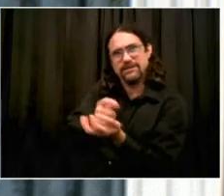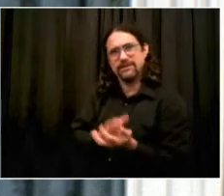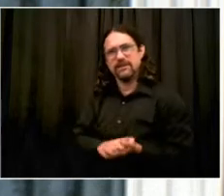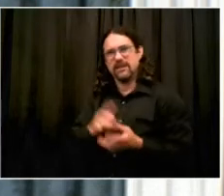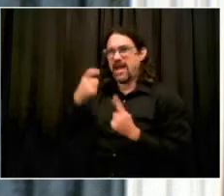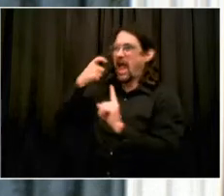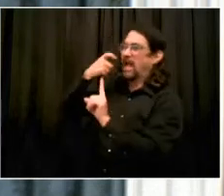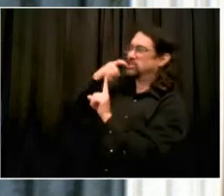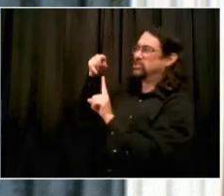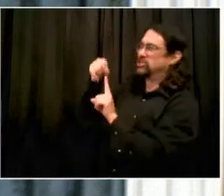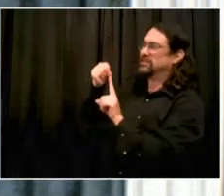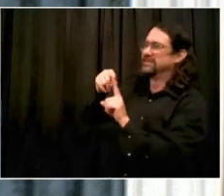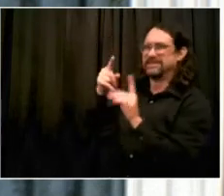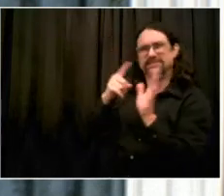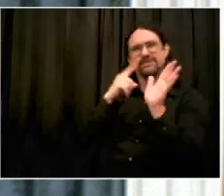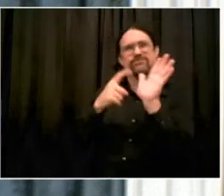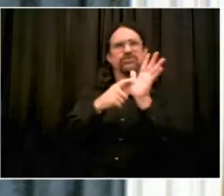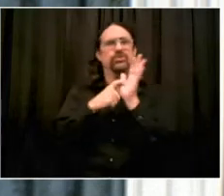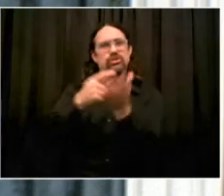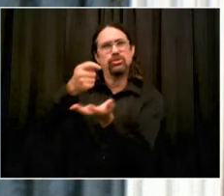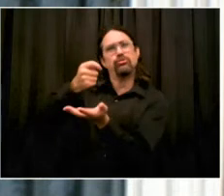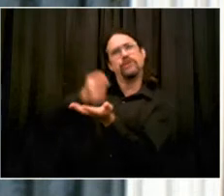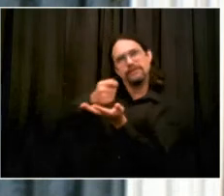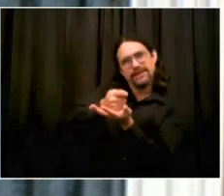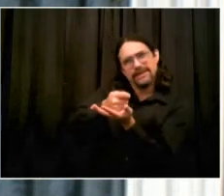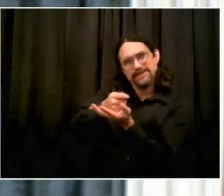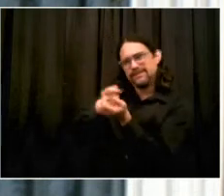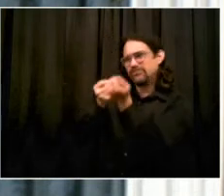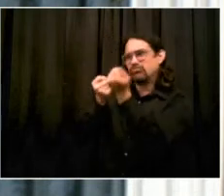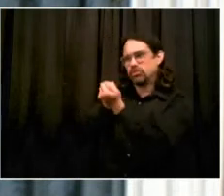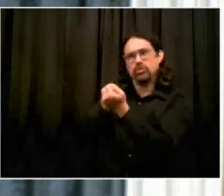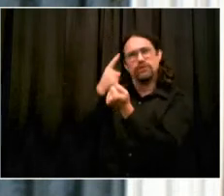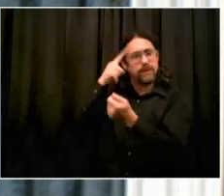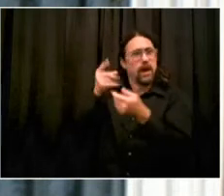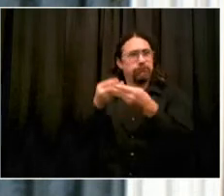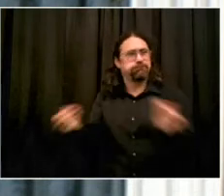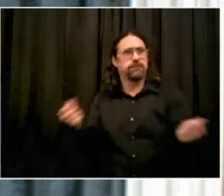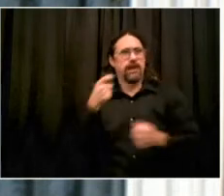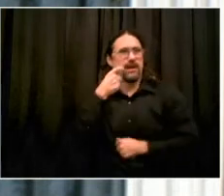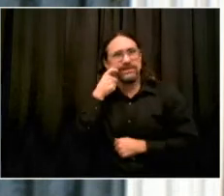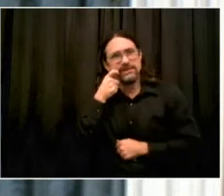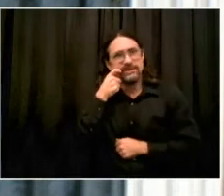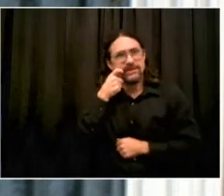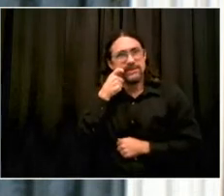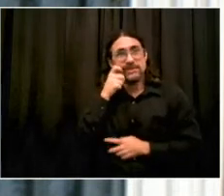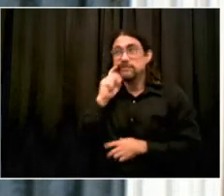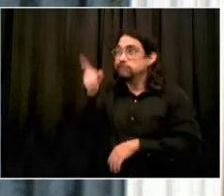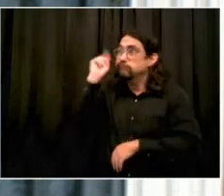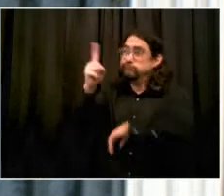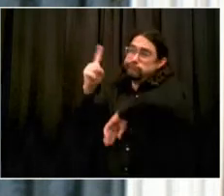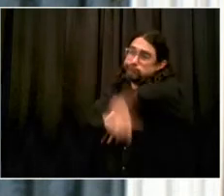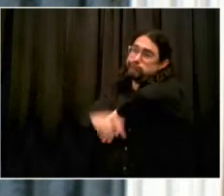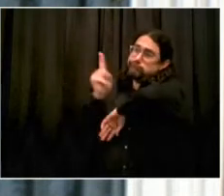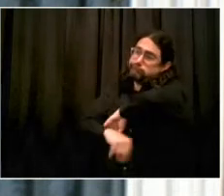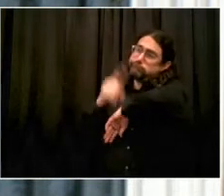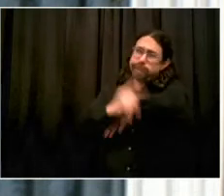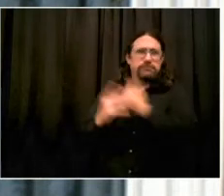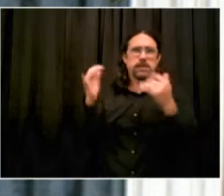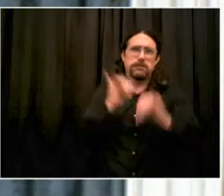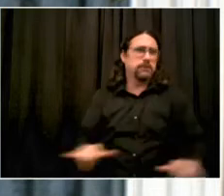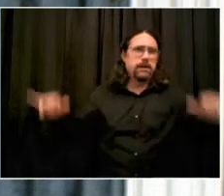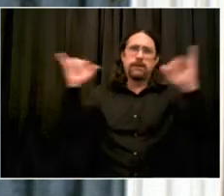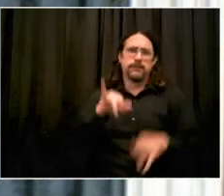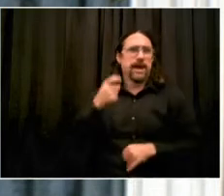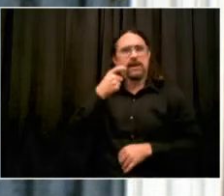is committed, along with Health and Hospitals and the Department of Social Services, as the mayor mentioned, to ensuring